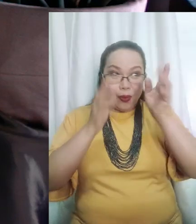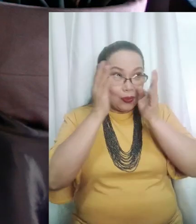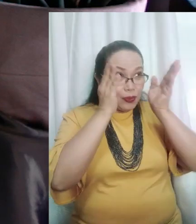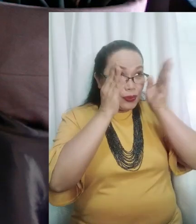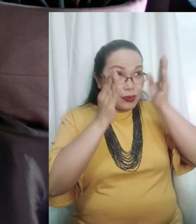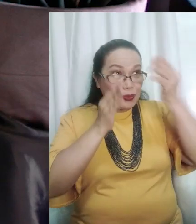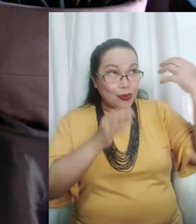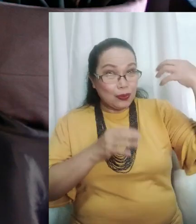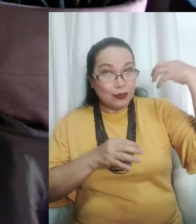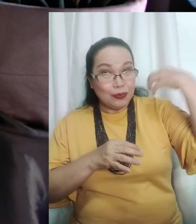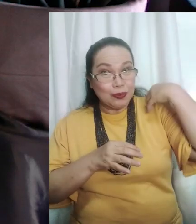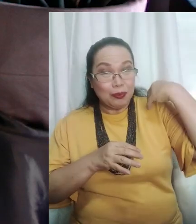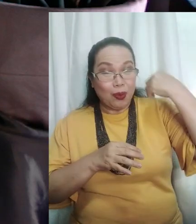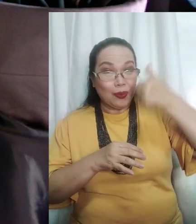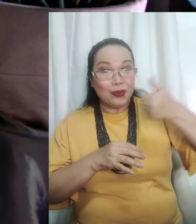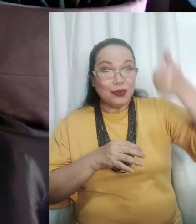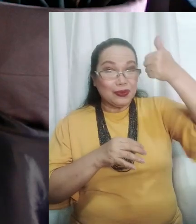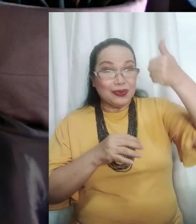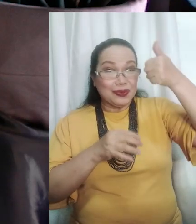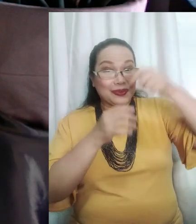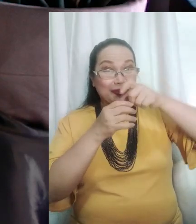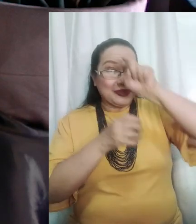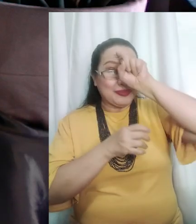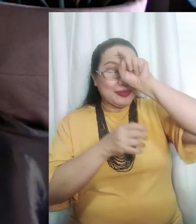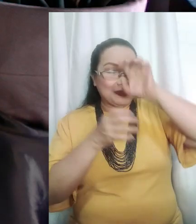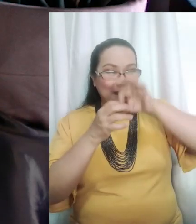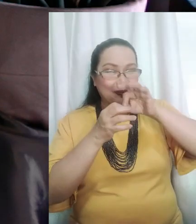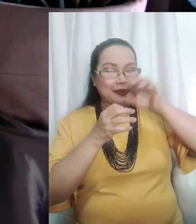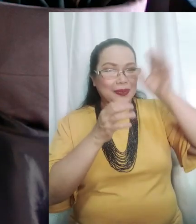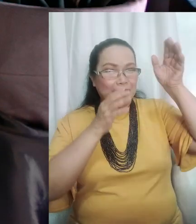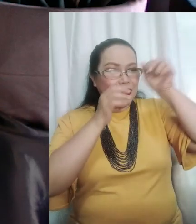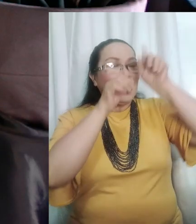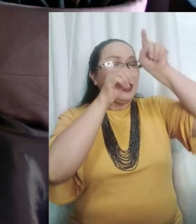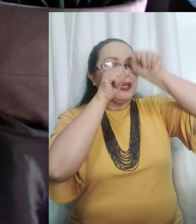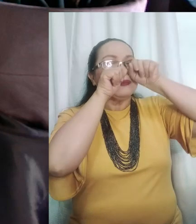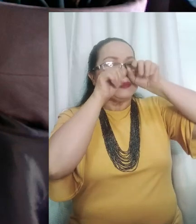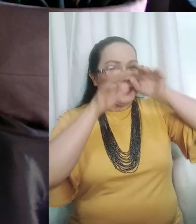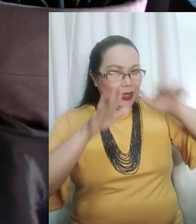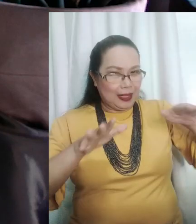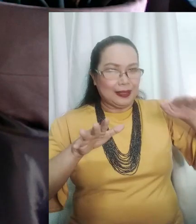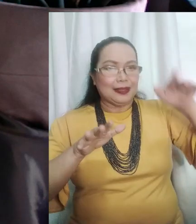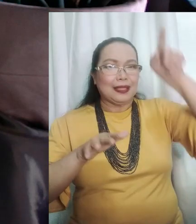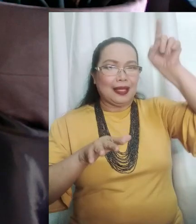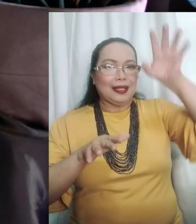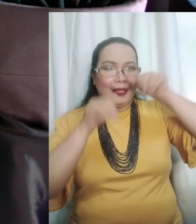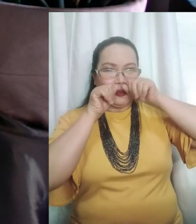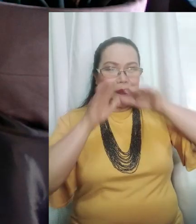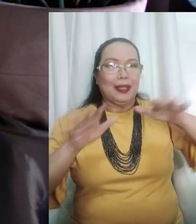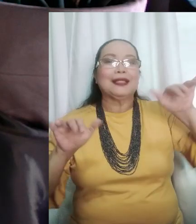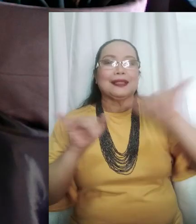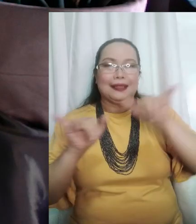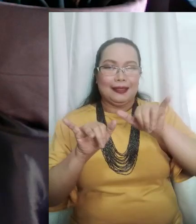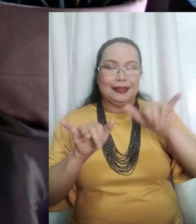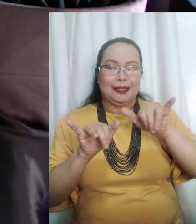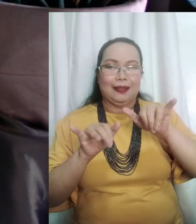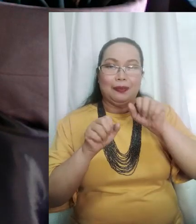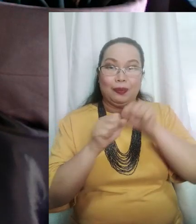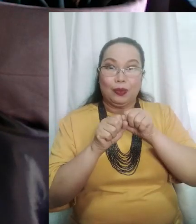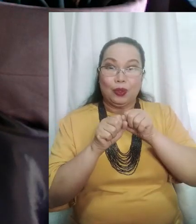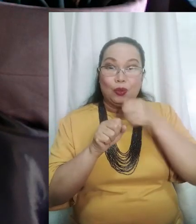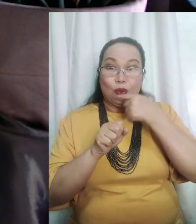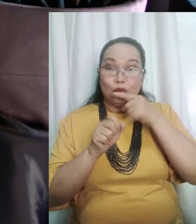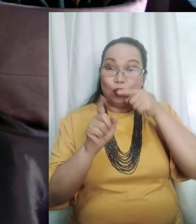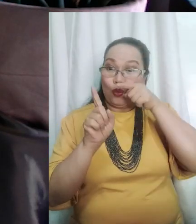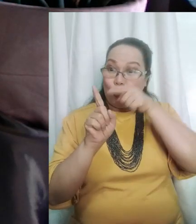parang PSG today, you know, or even higher. No? He was accorded with everything that came with the